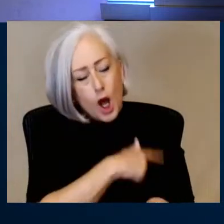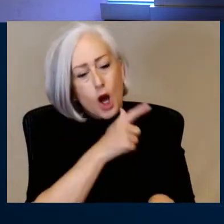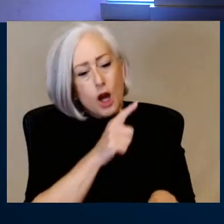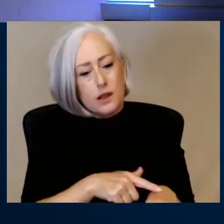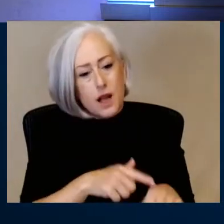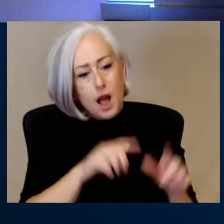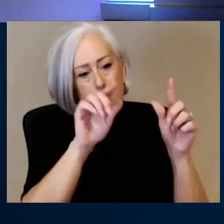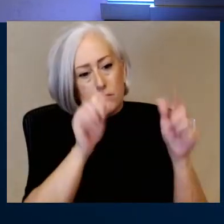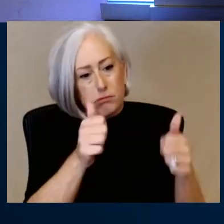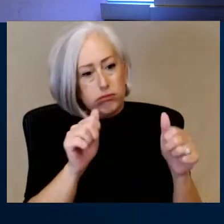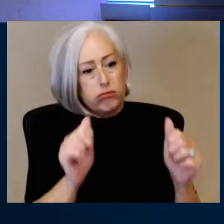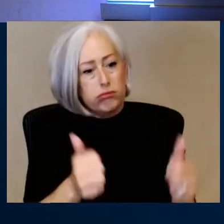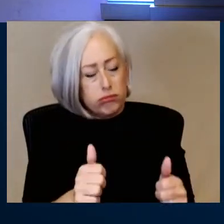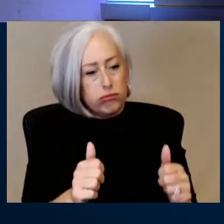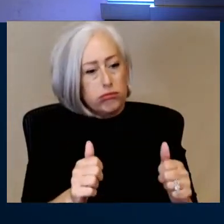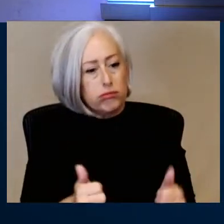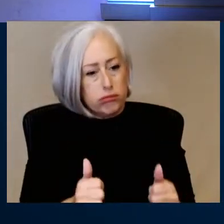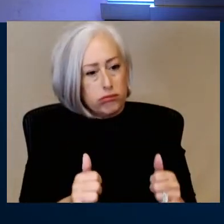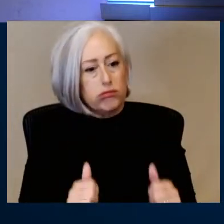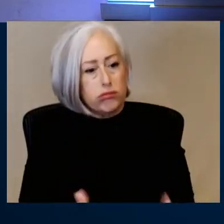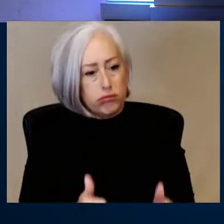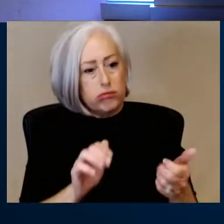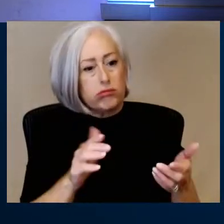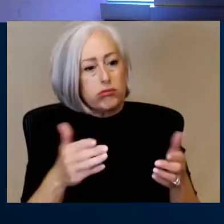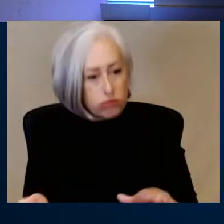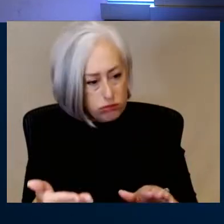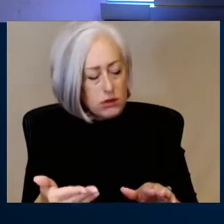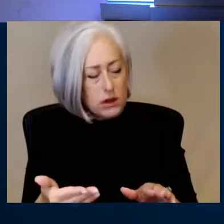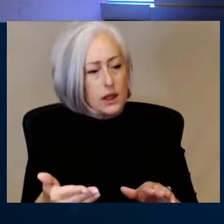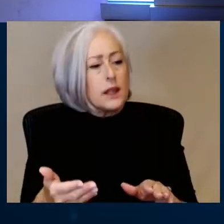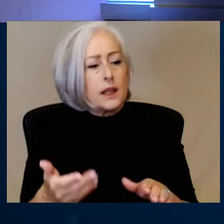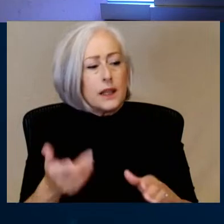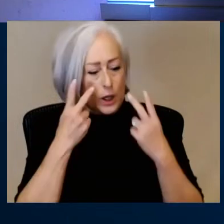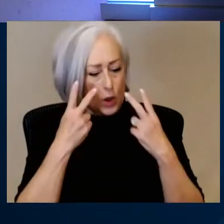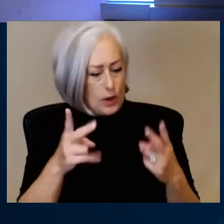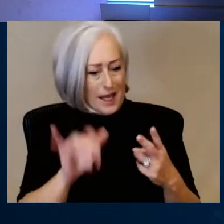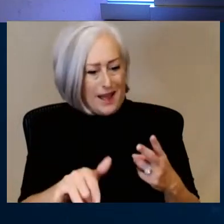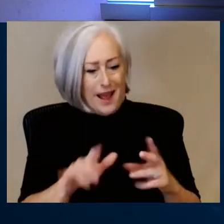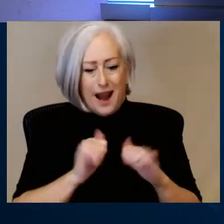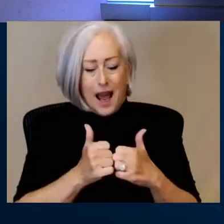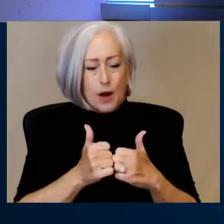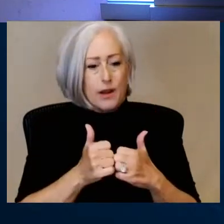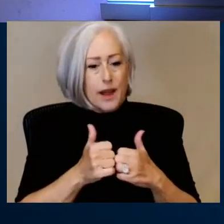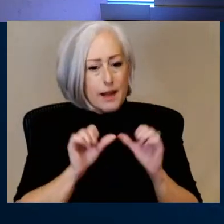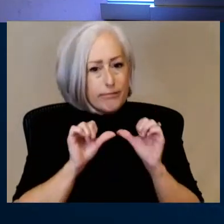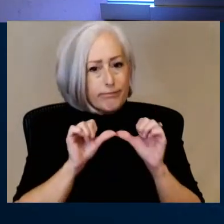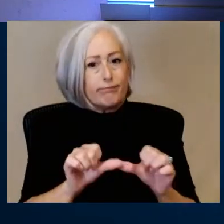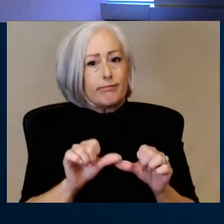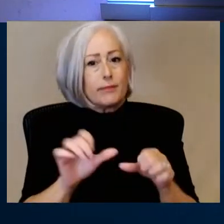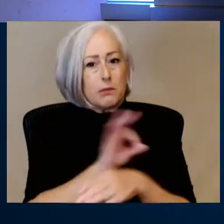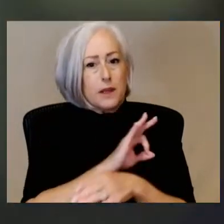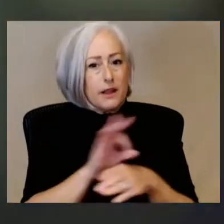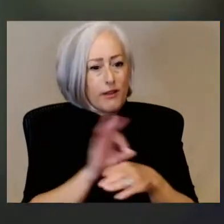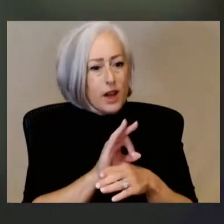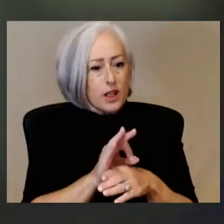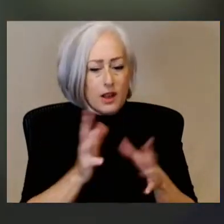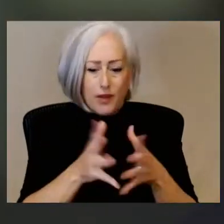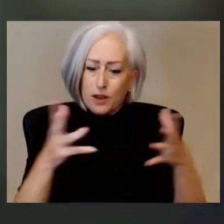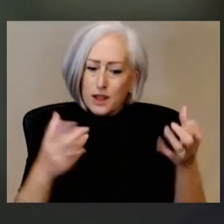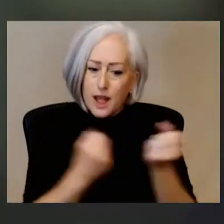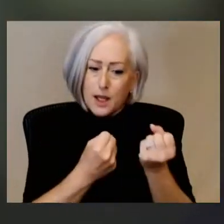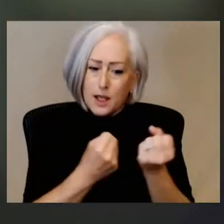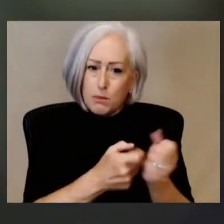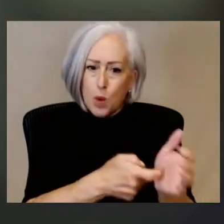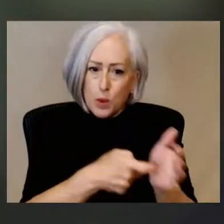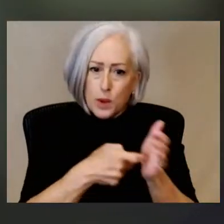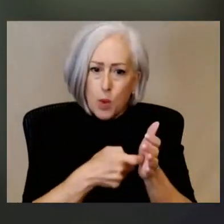this symptom, and how do they stay functional in that world? That's got to be so hard, the whole level of support that's required. Yeah,